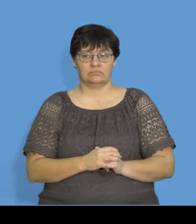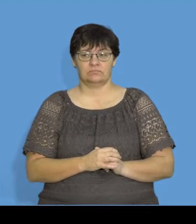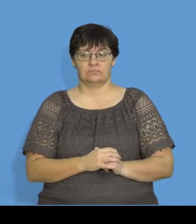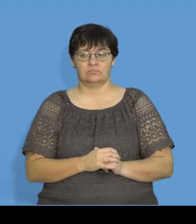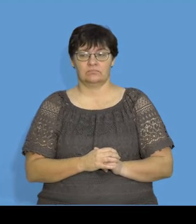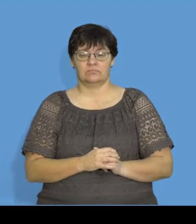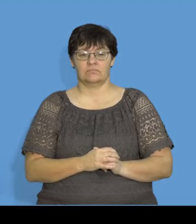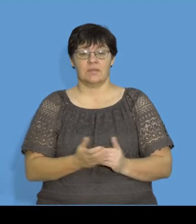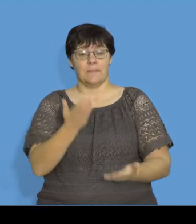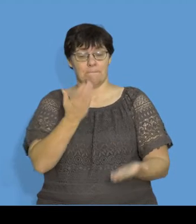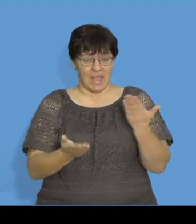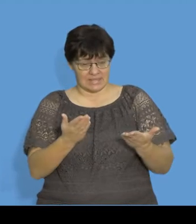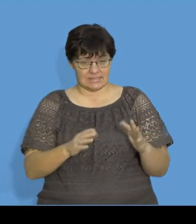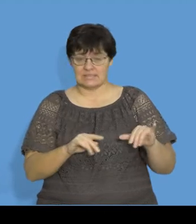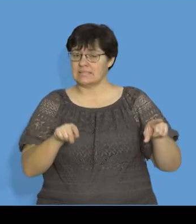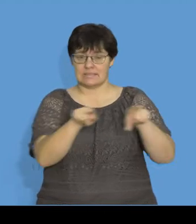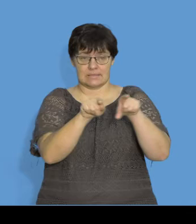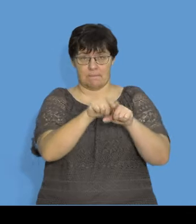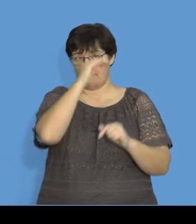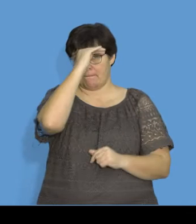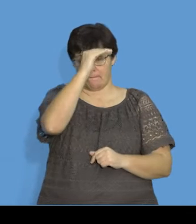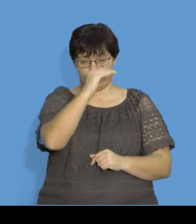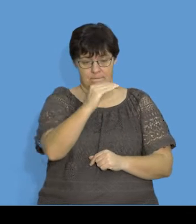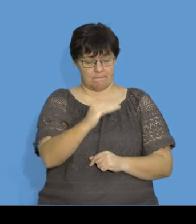kept mass constant.